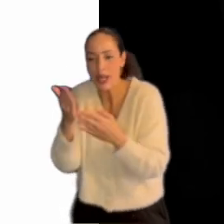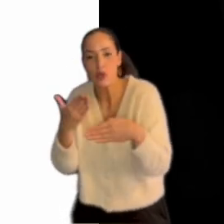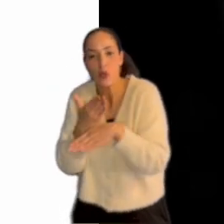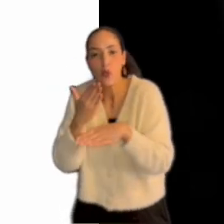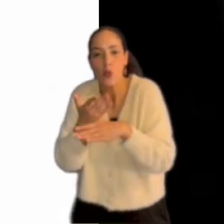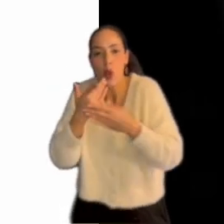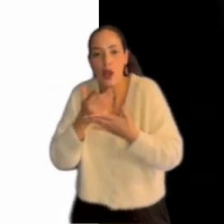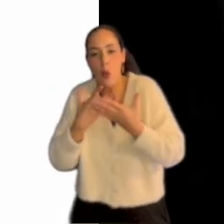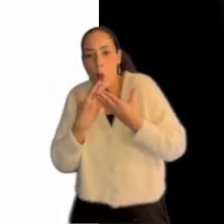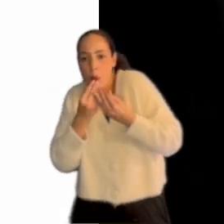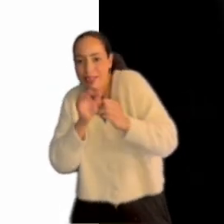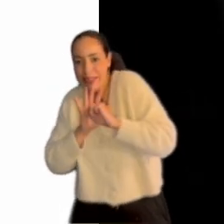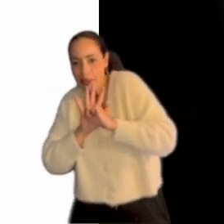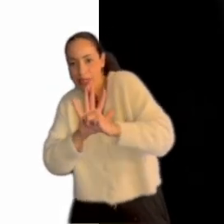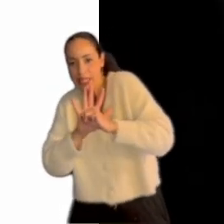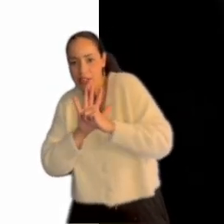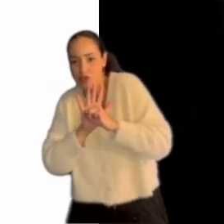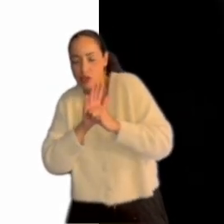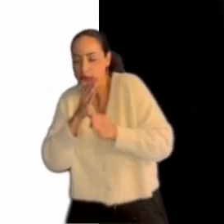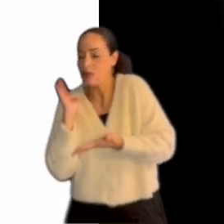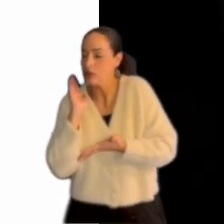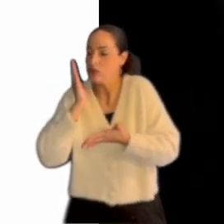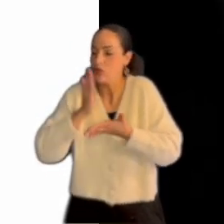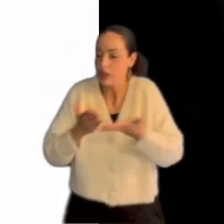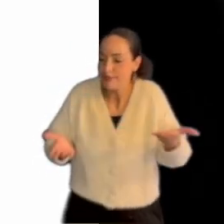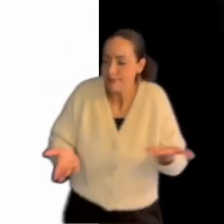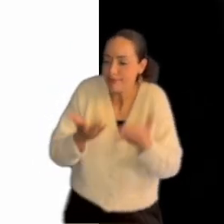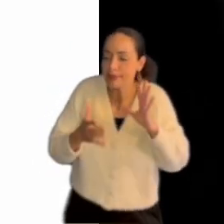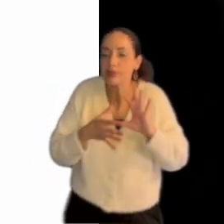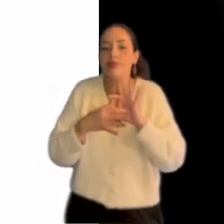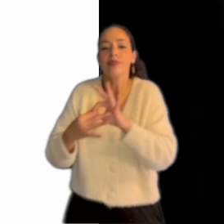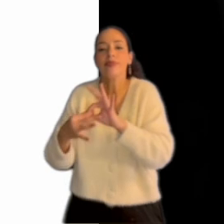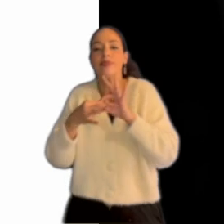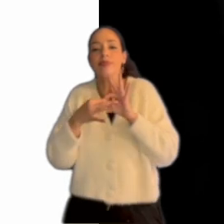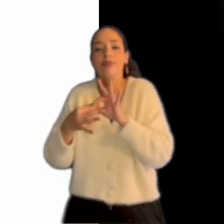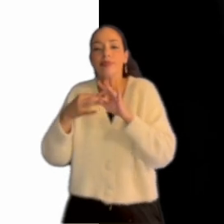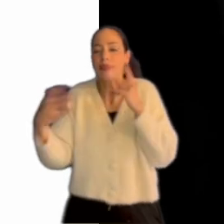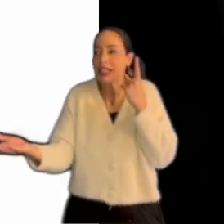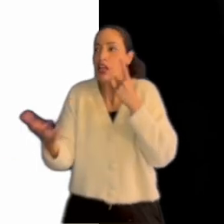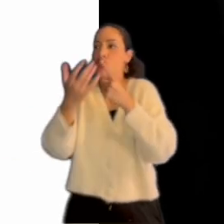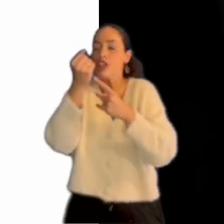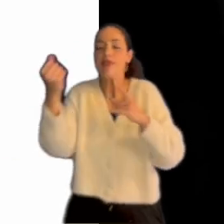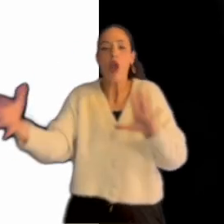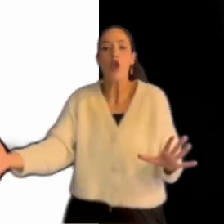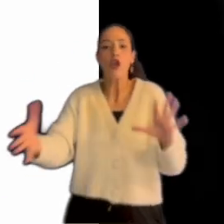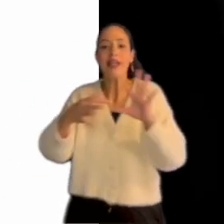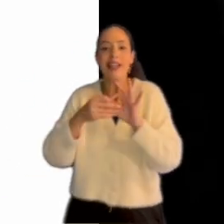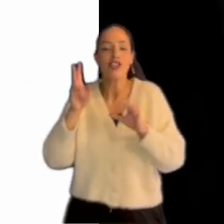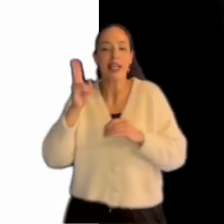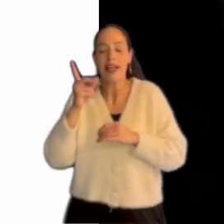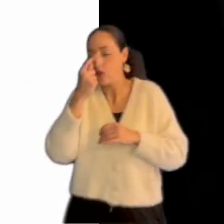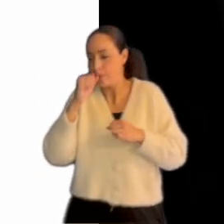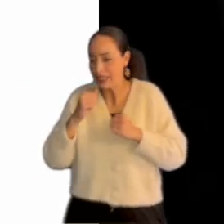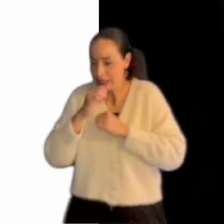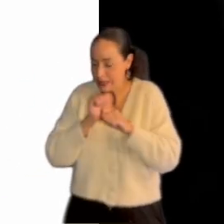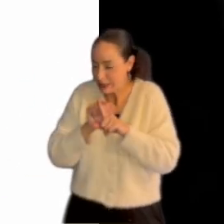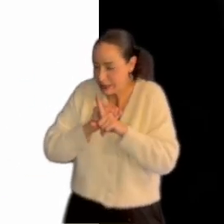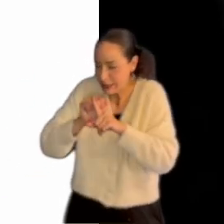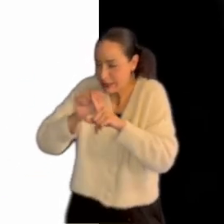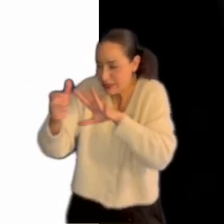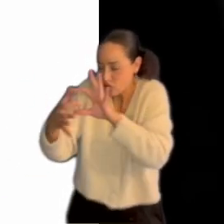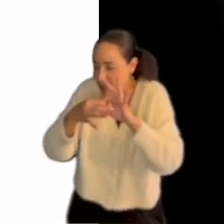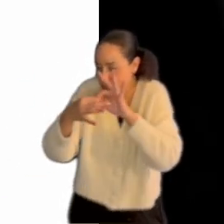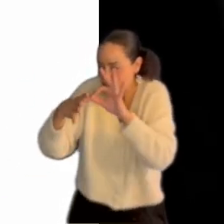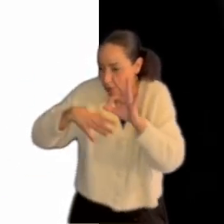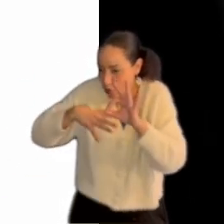about strengthening those relationships which already exist. For others, the focus will be on forming new connections. What's most important is that we